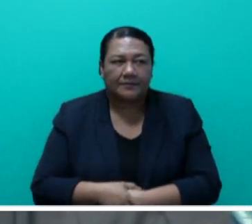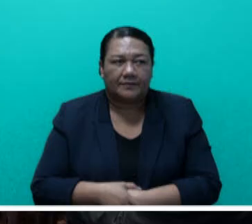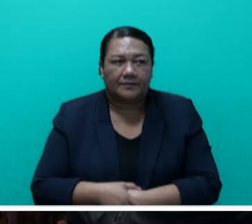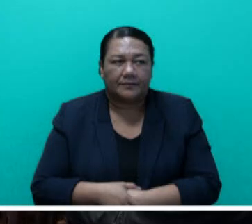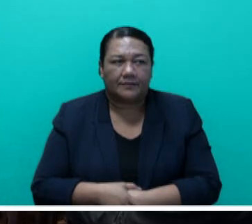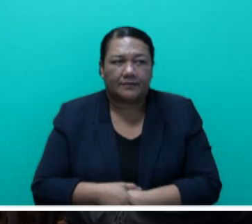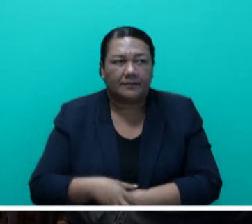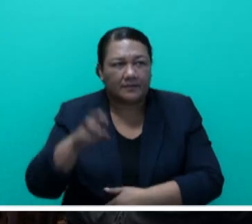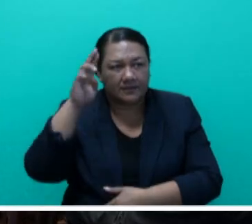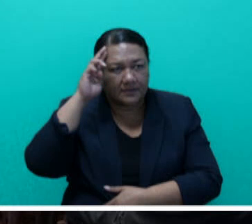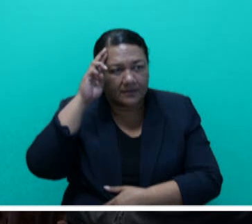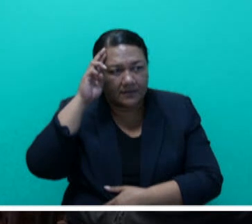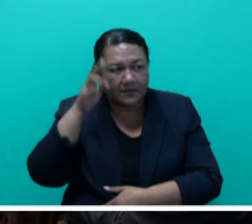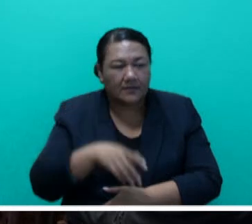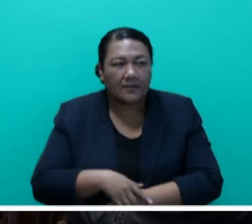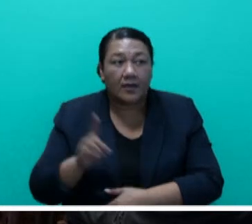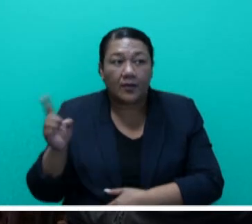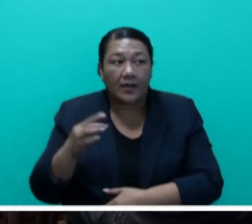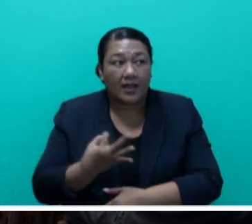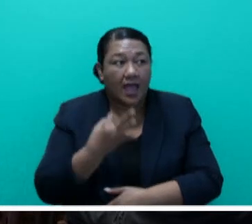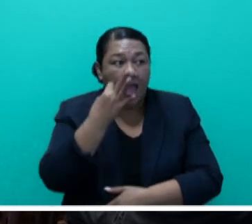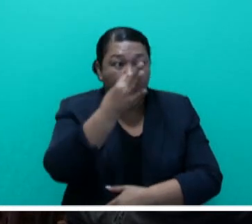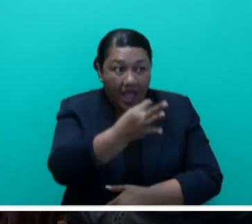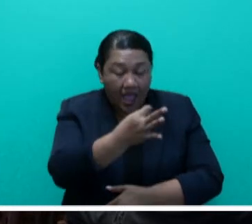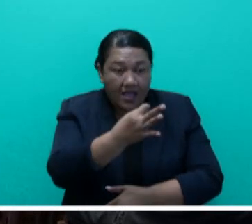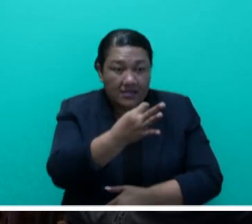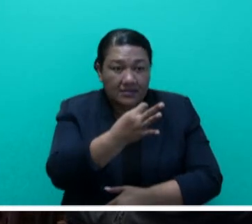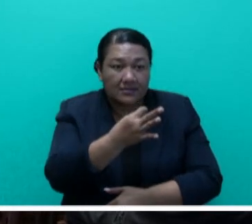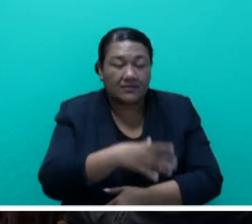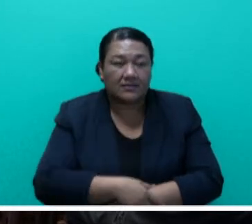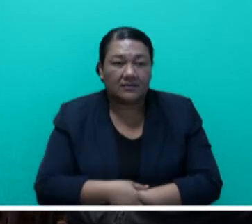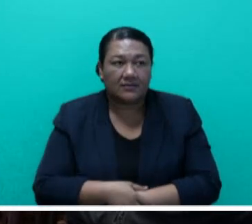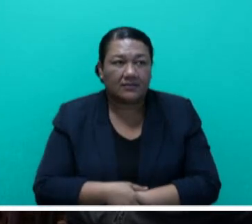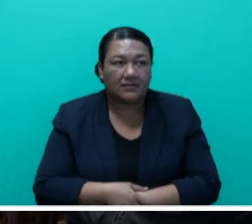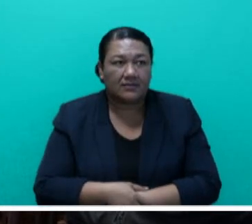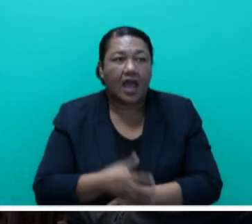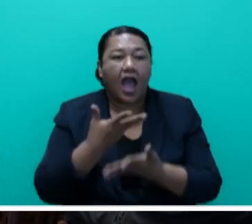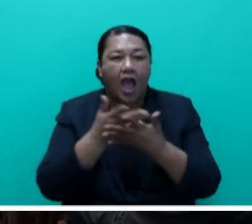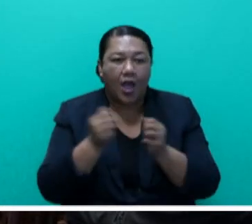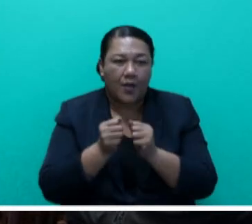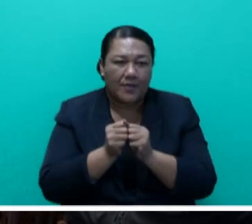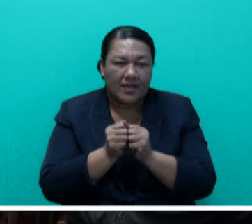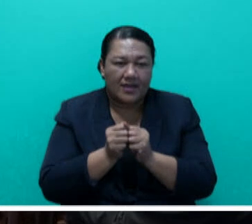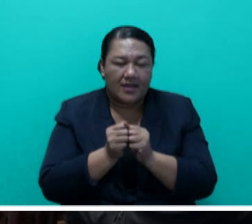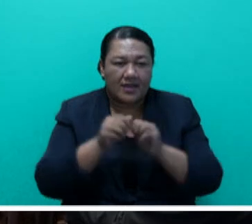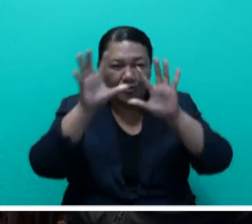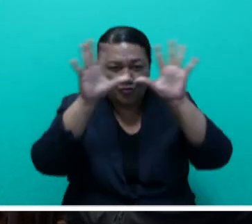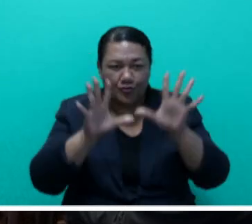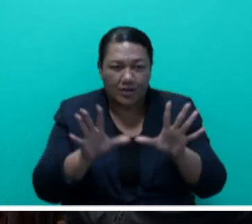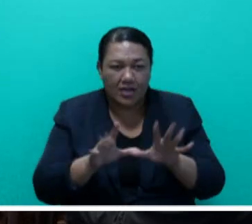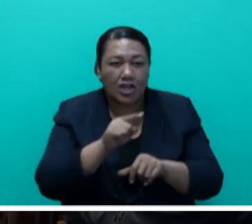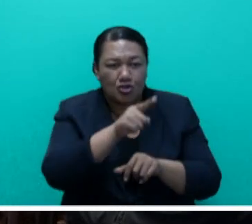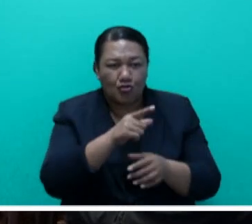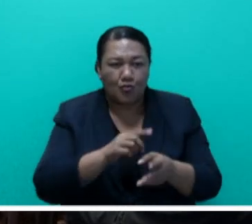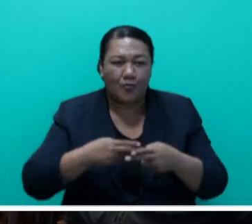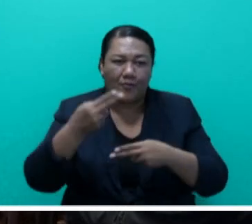all that Honorable Correia Ravu asked was how many trees have you planted so far,